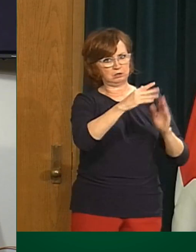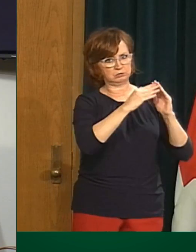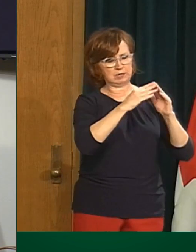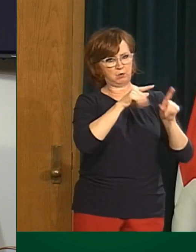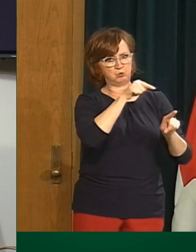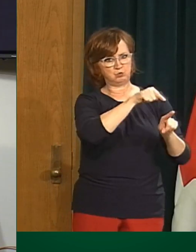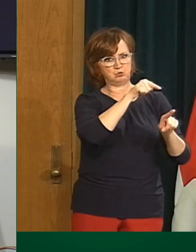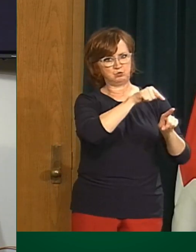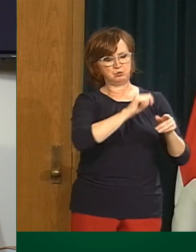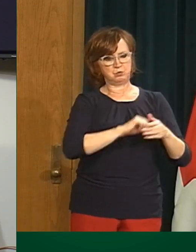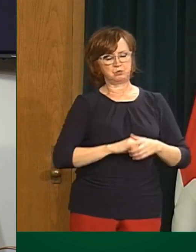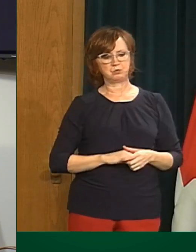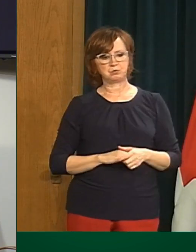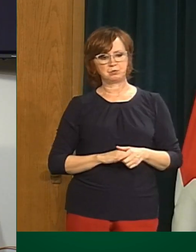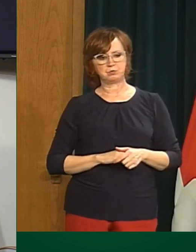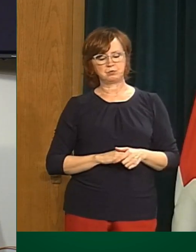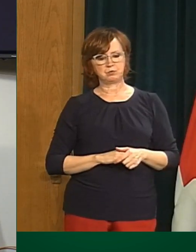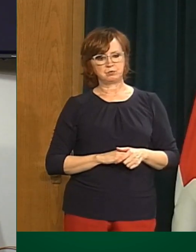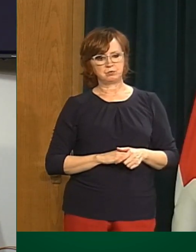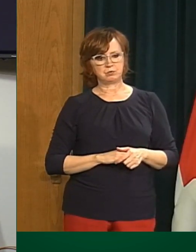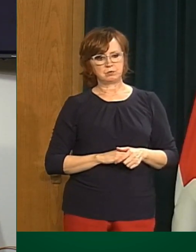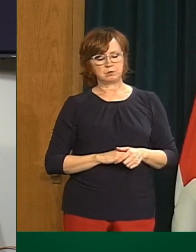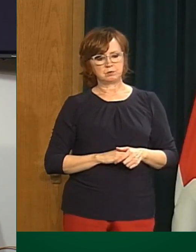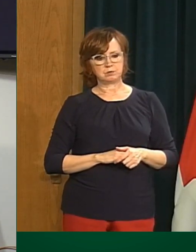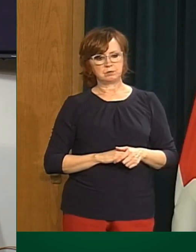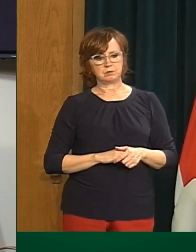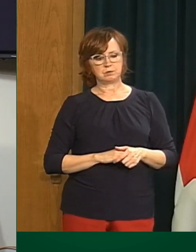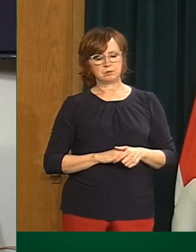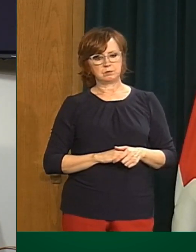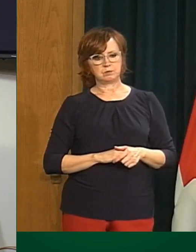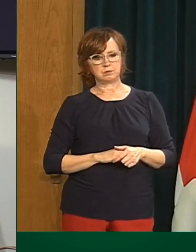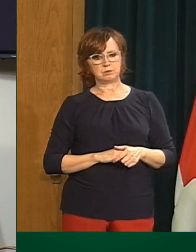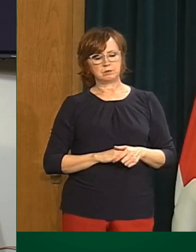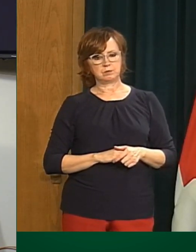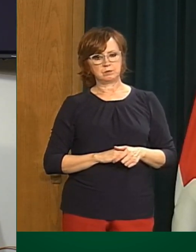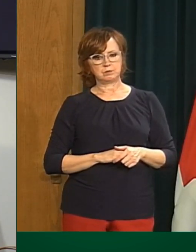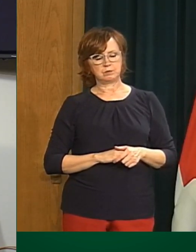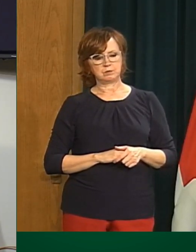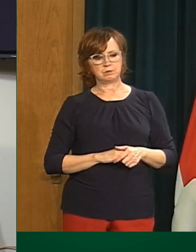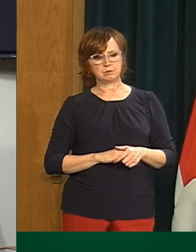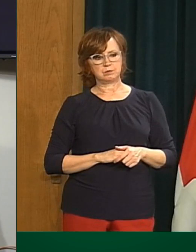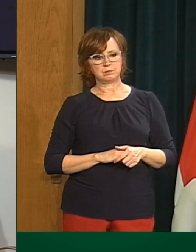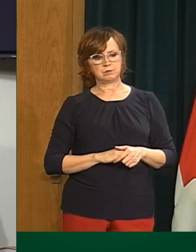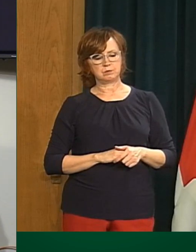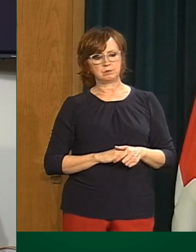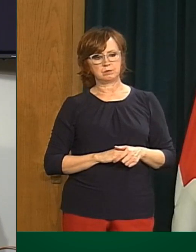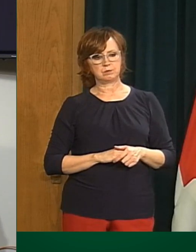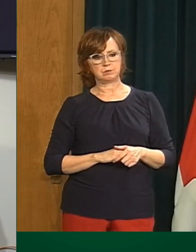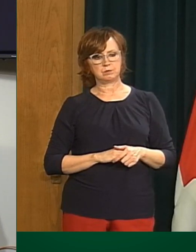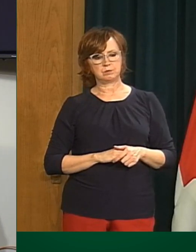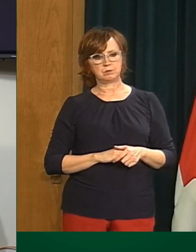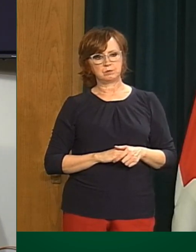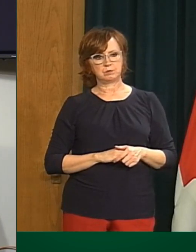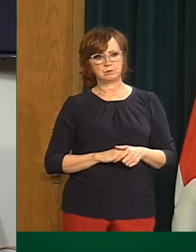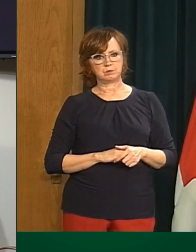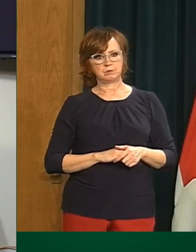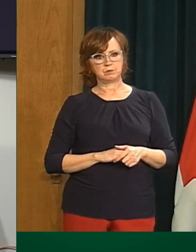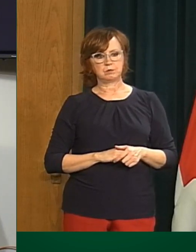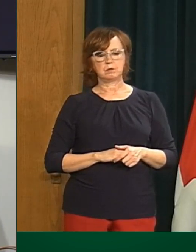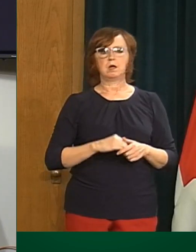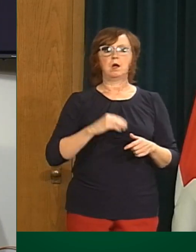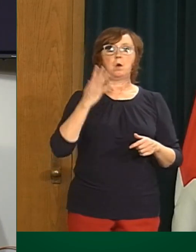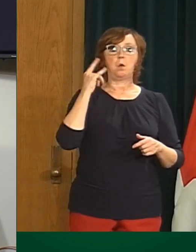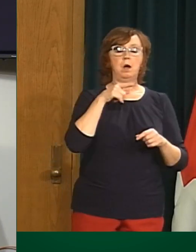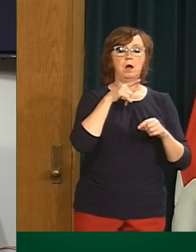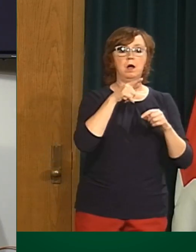that we decrease any barrier against, be more in preparedness for